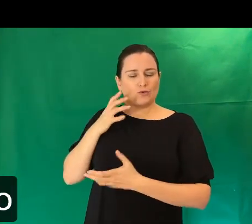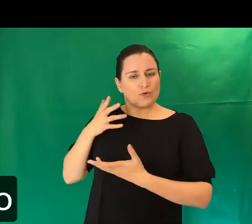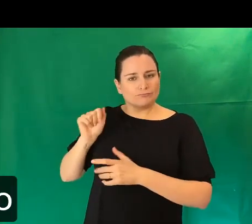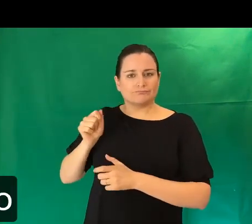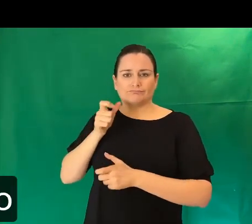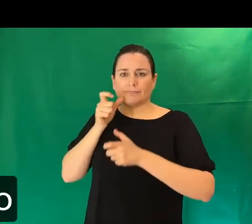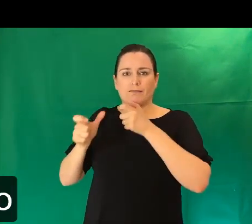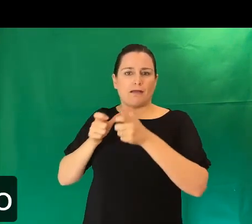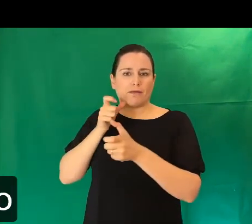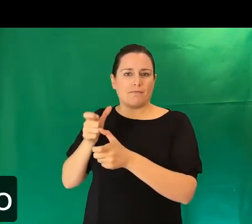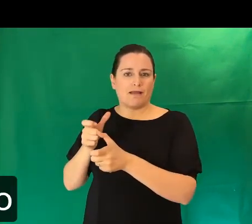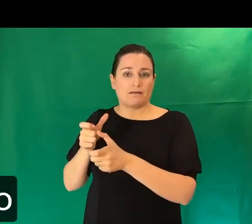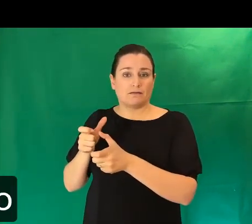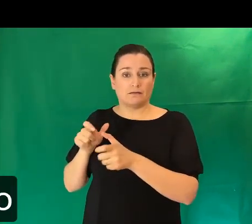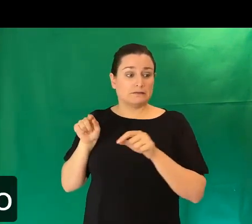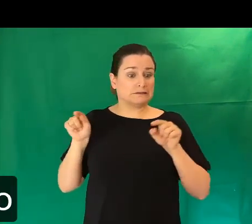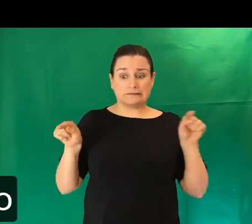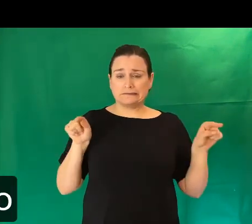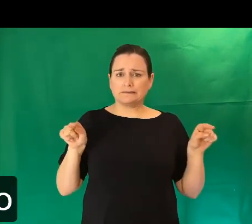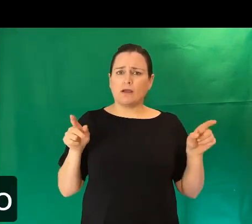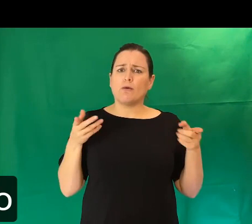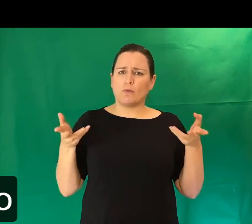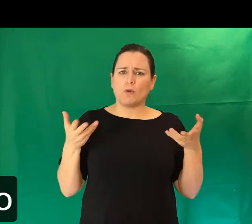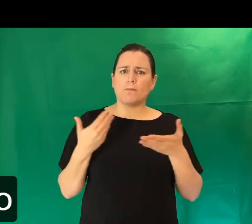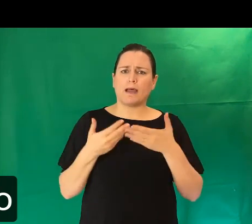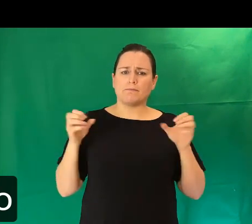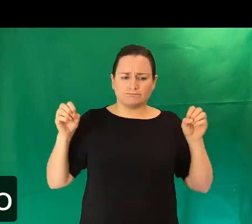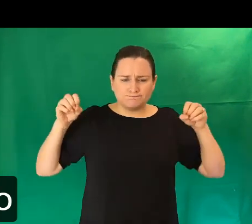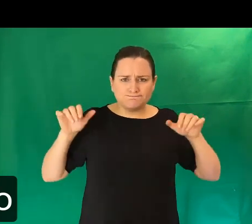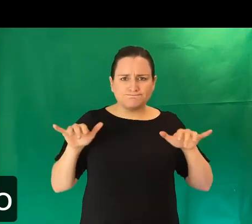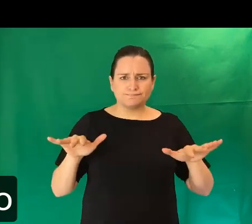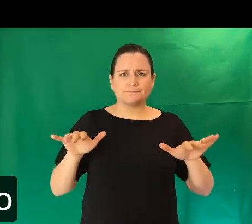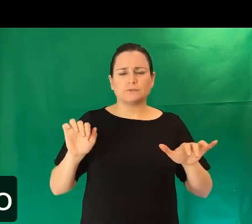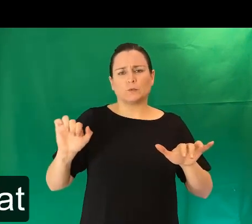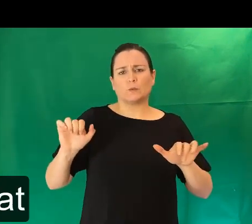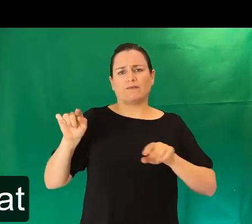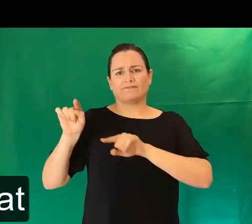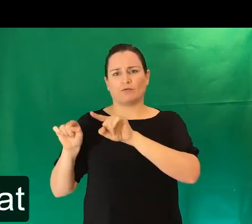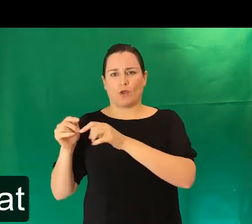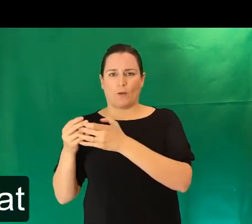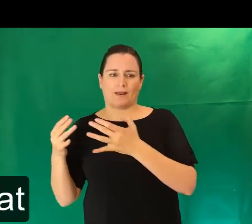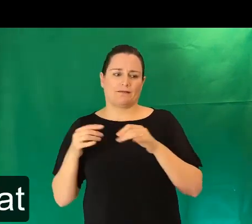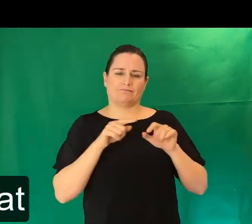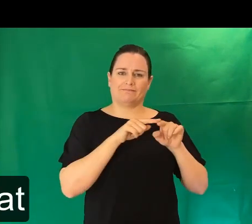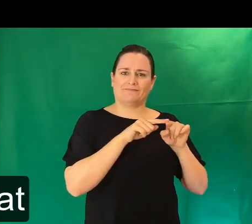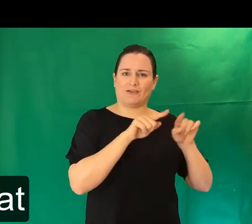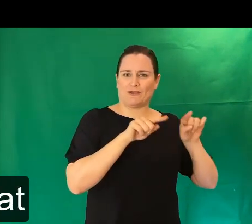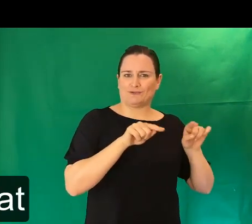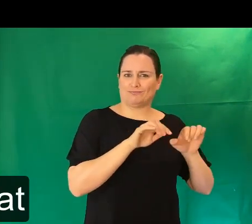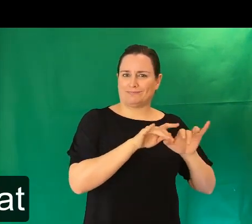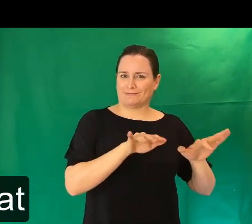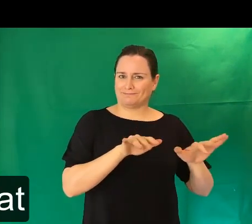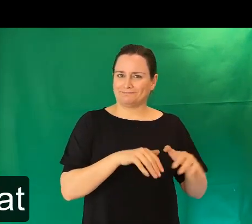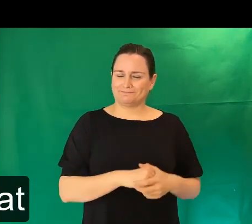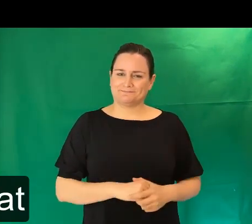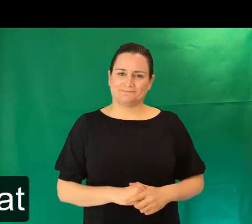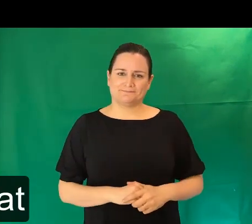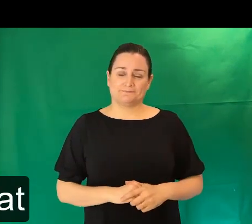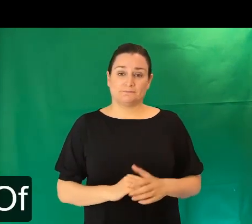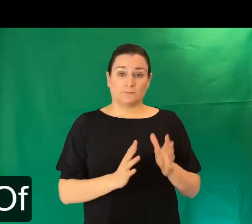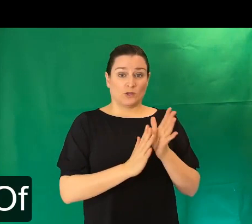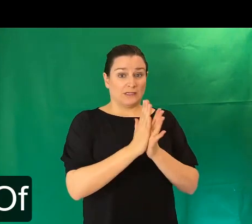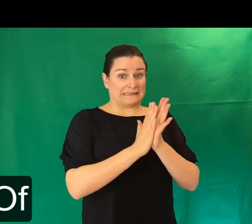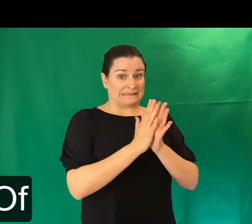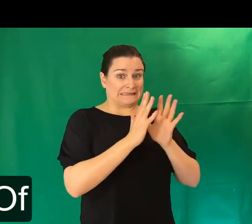produced, all can affect variation. So in sign languages, what we see is